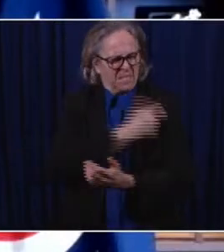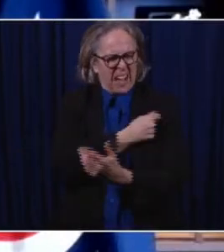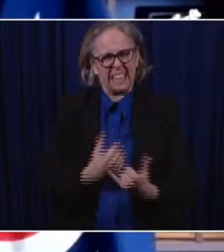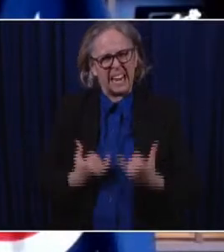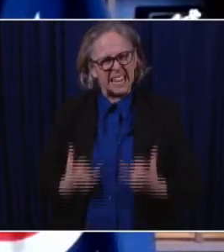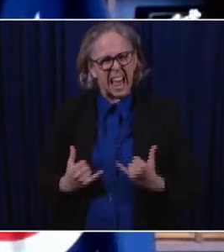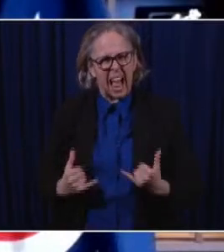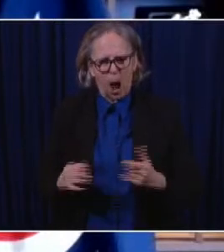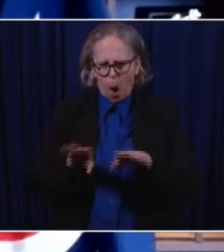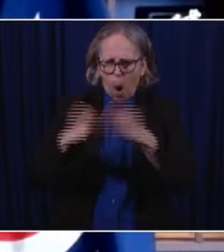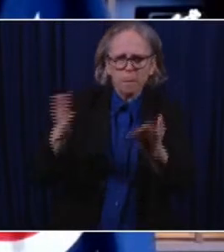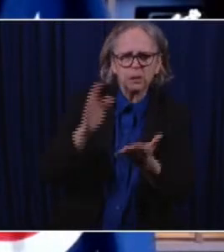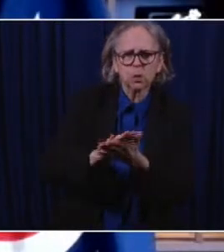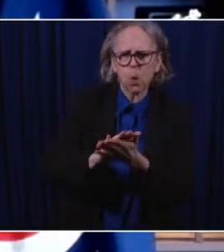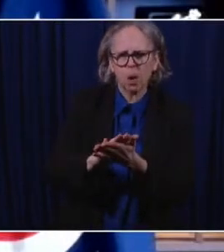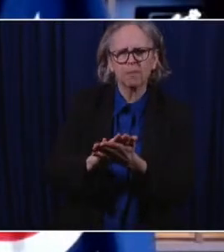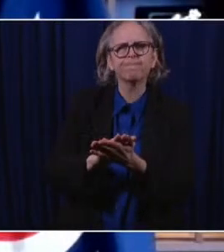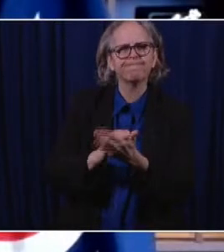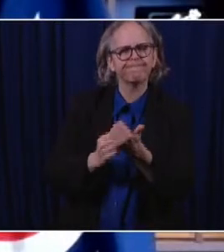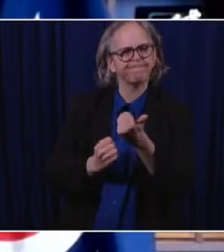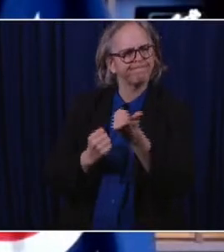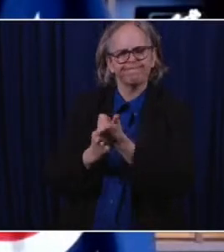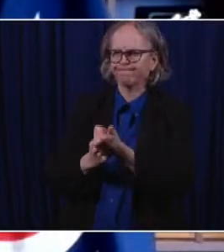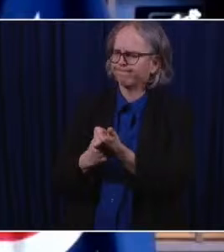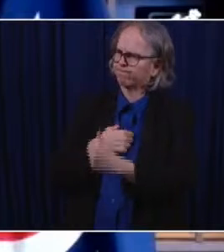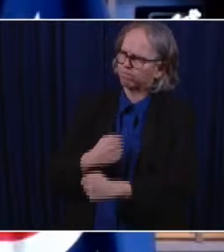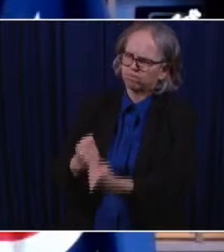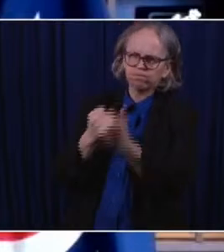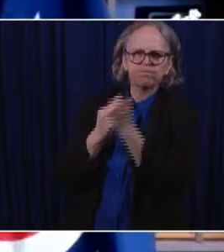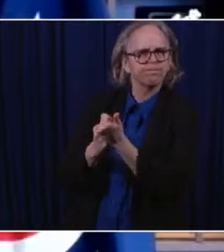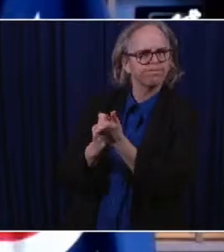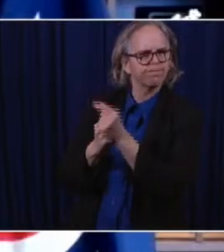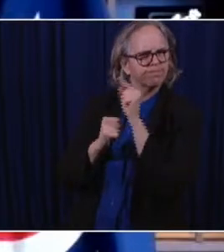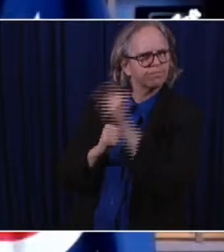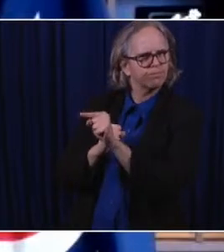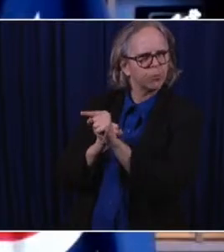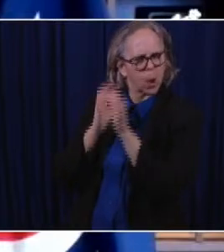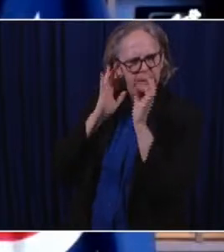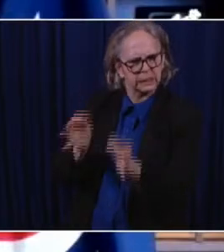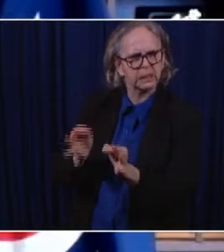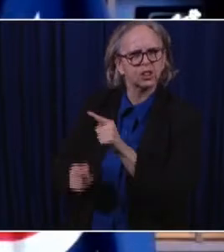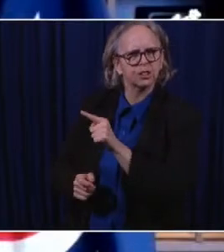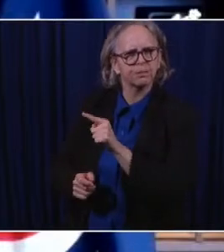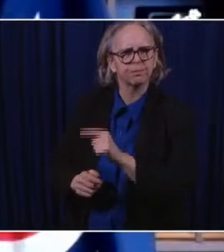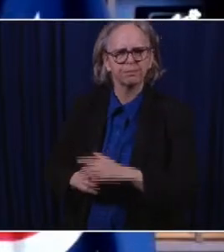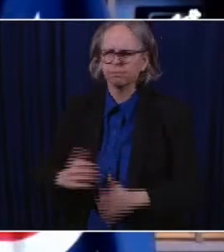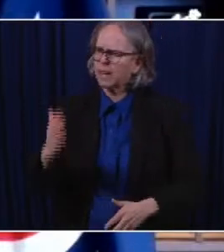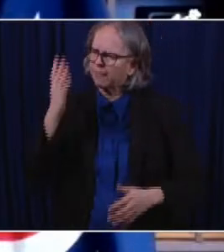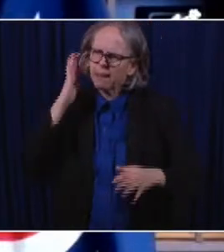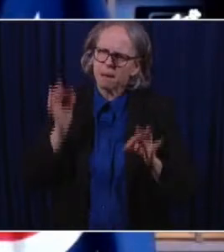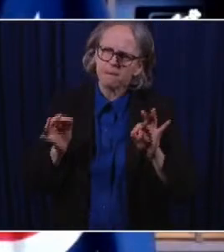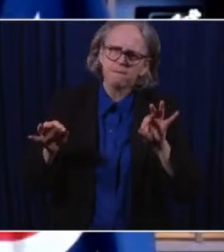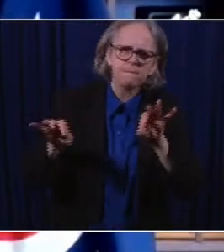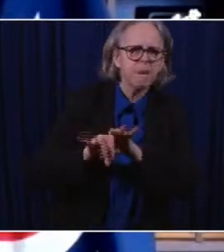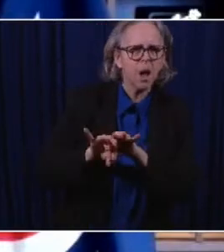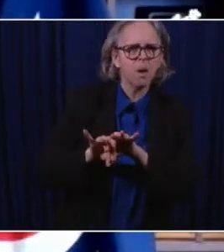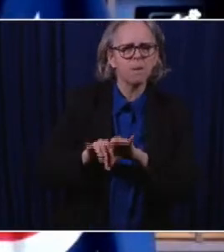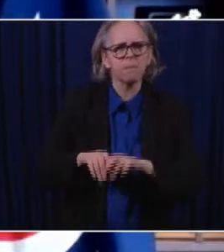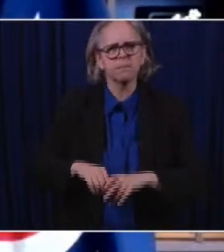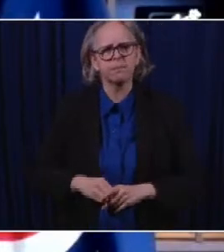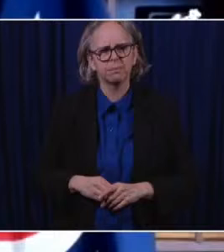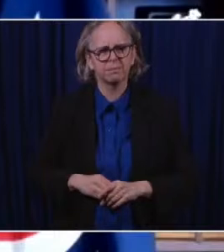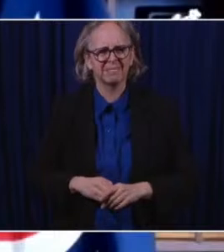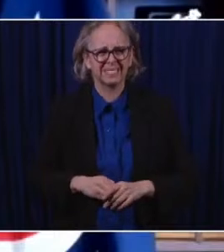can start. We can get an early start on what a lot of other states are doing in this area. The